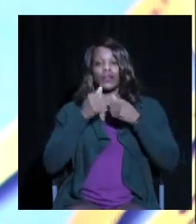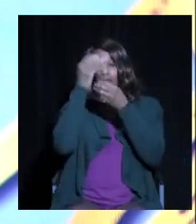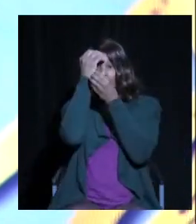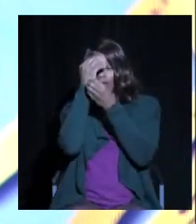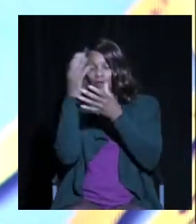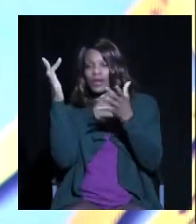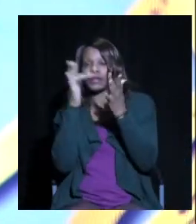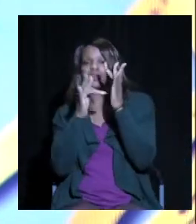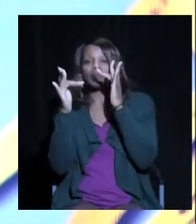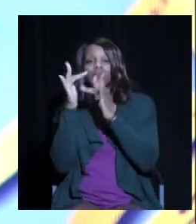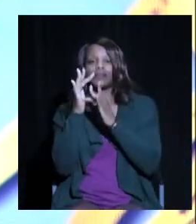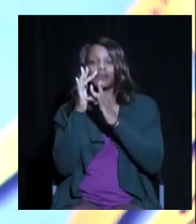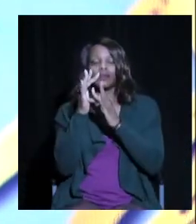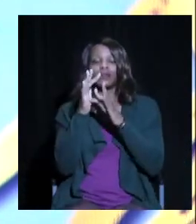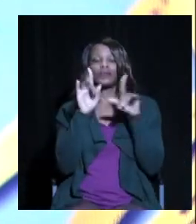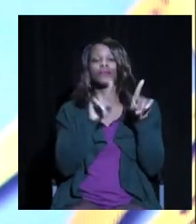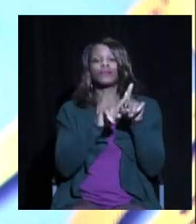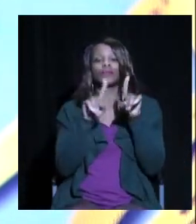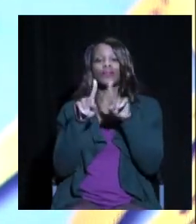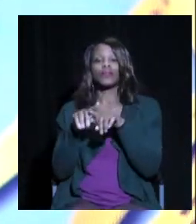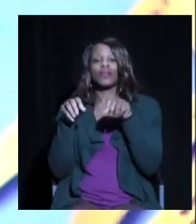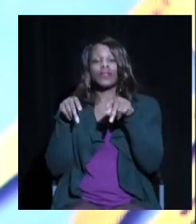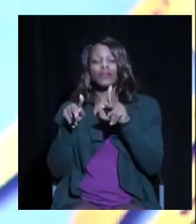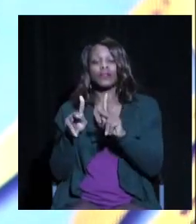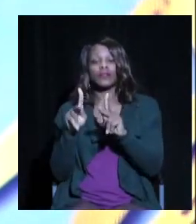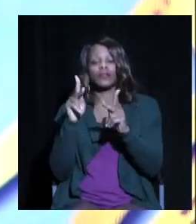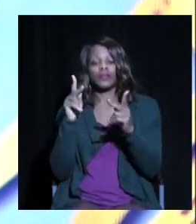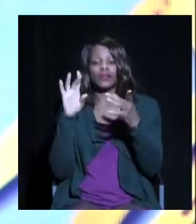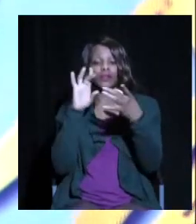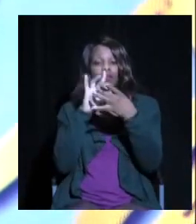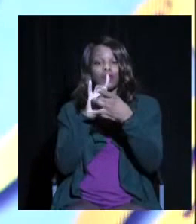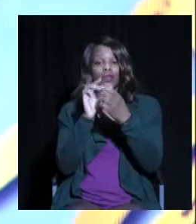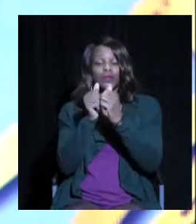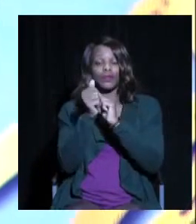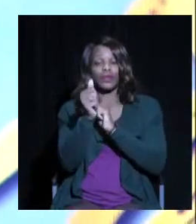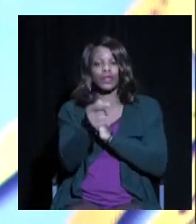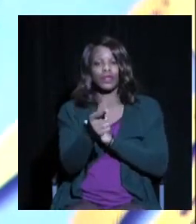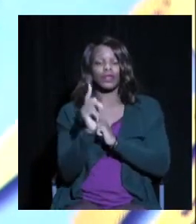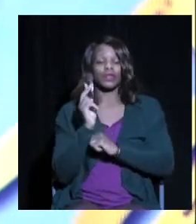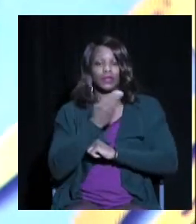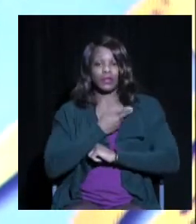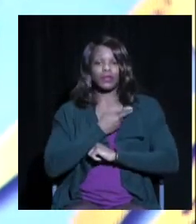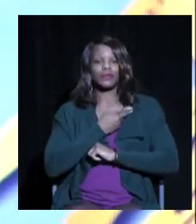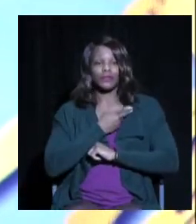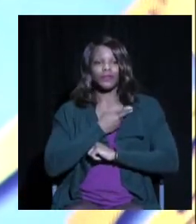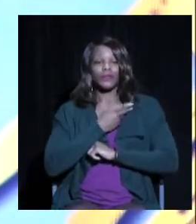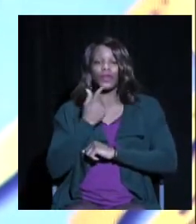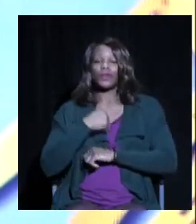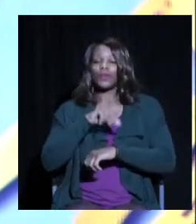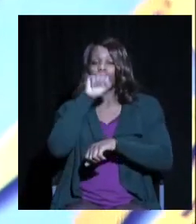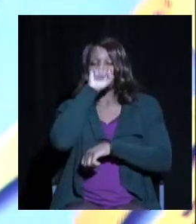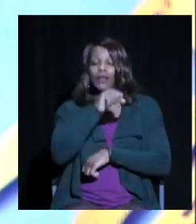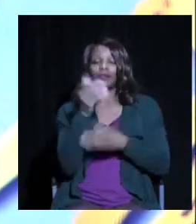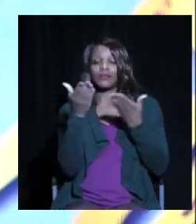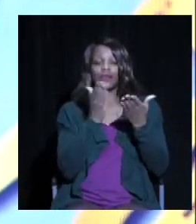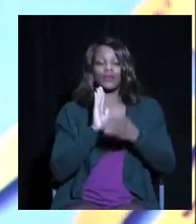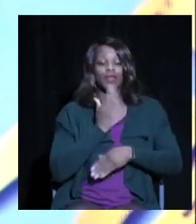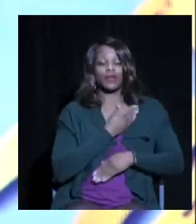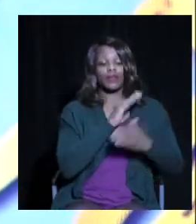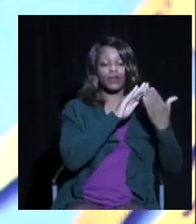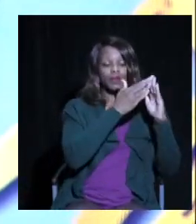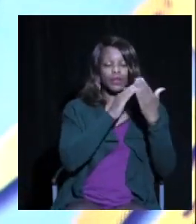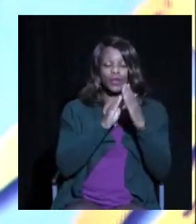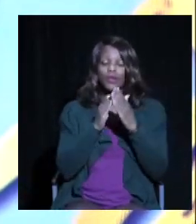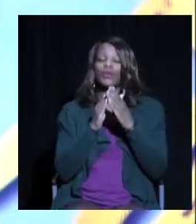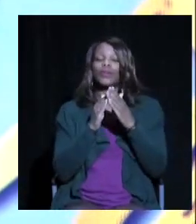Jesus. Also, there's opportunities for you to connect with us as a church, Concord. We love serving our community. We love serving each other. We